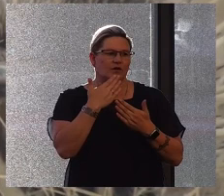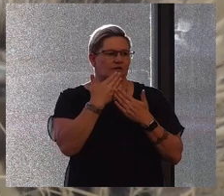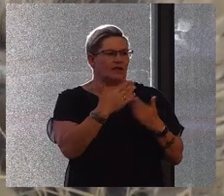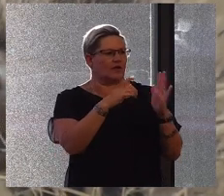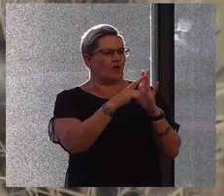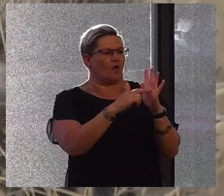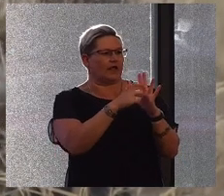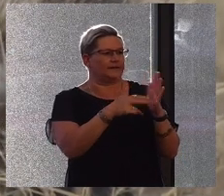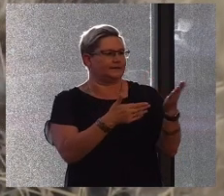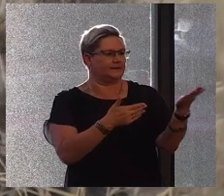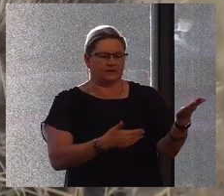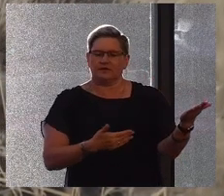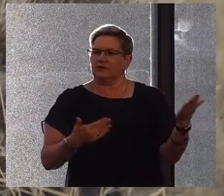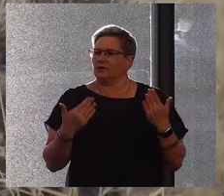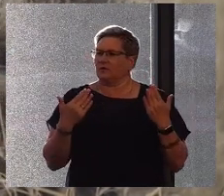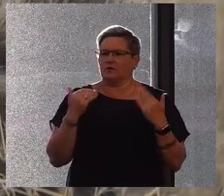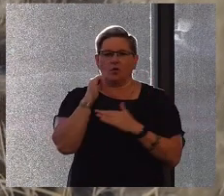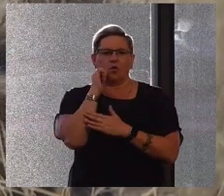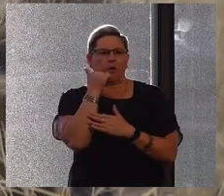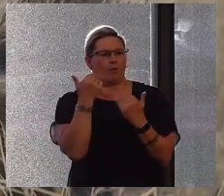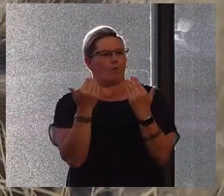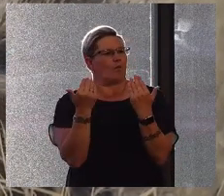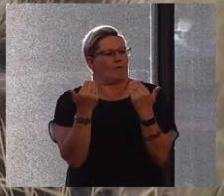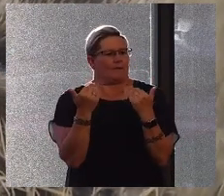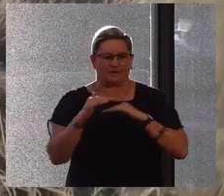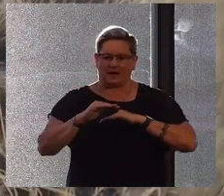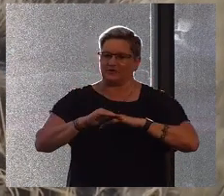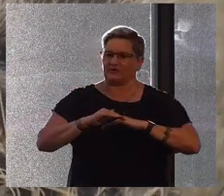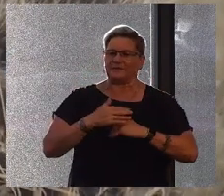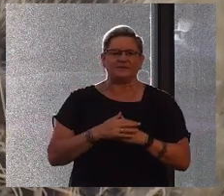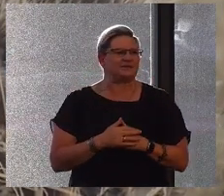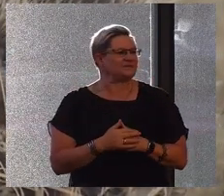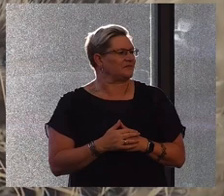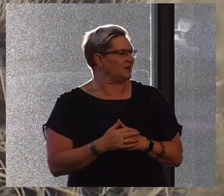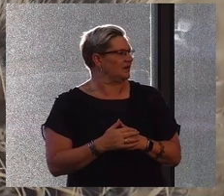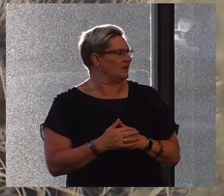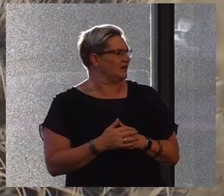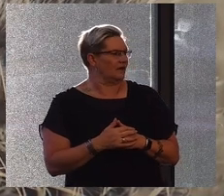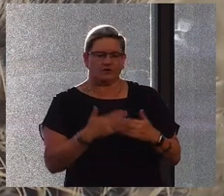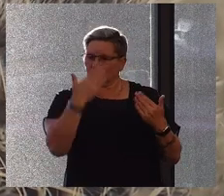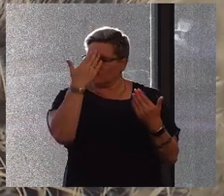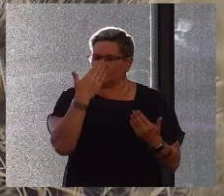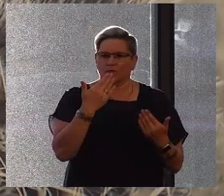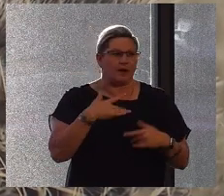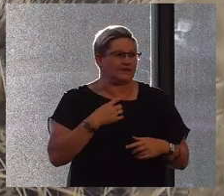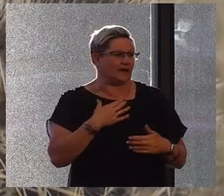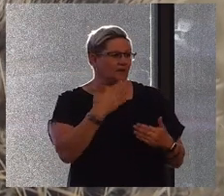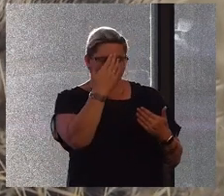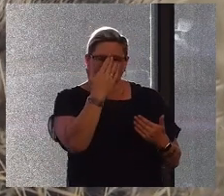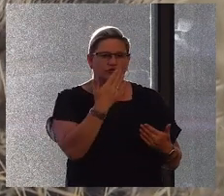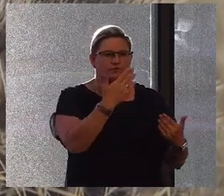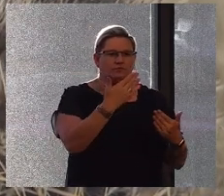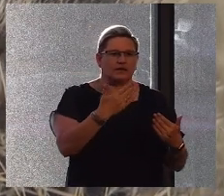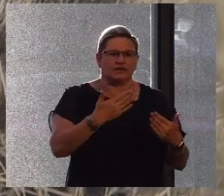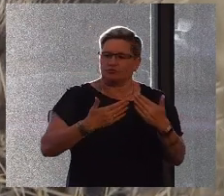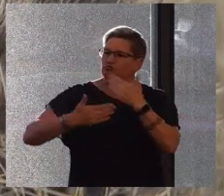Colin for the warm welcome to country, and also pay my respects to traditional owners of the land upon which we